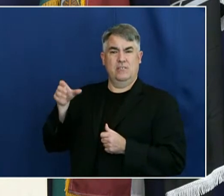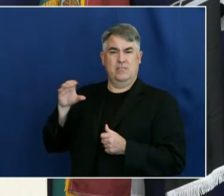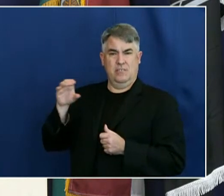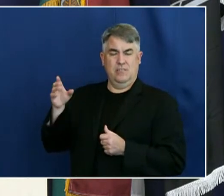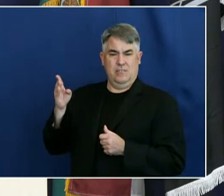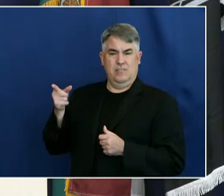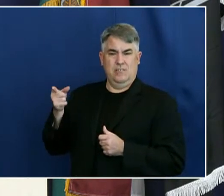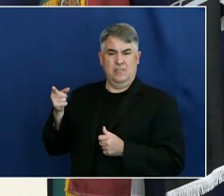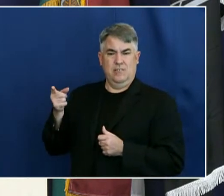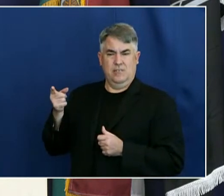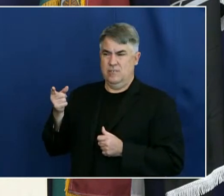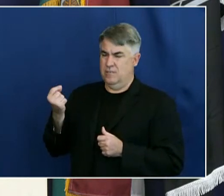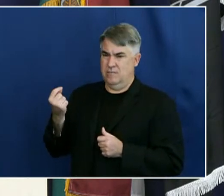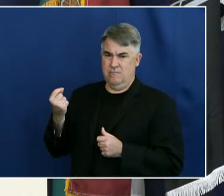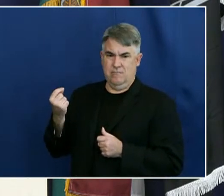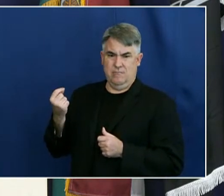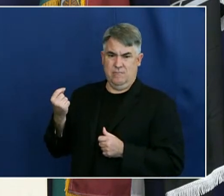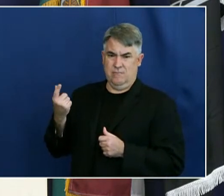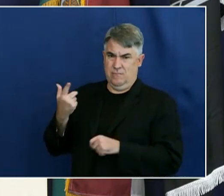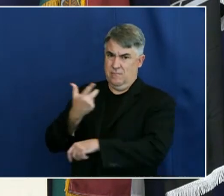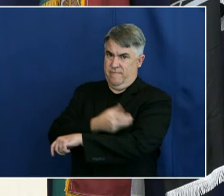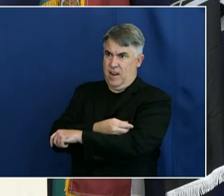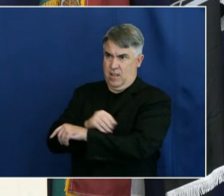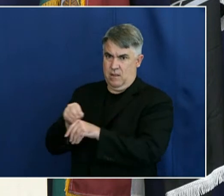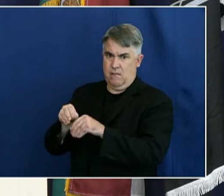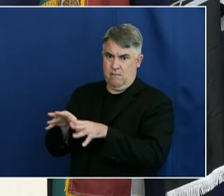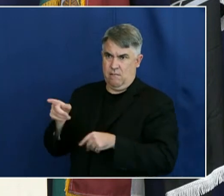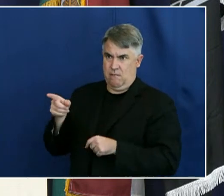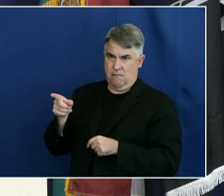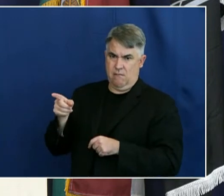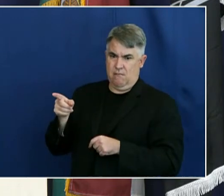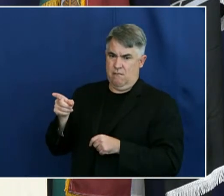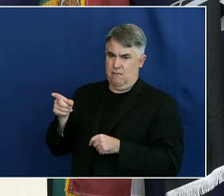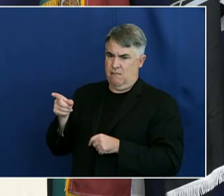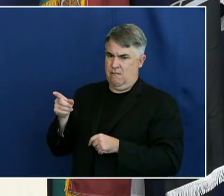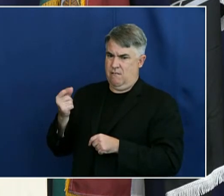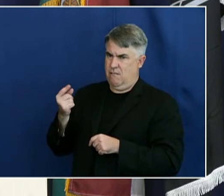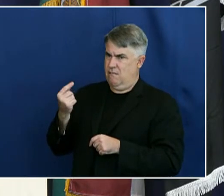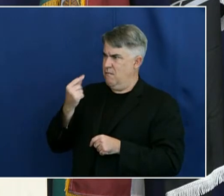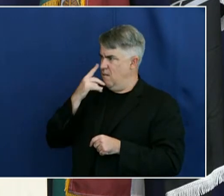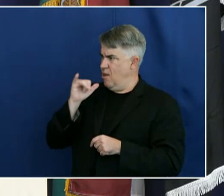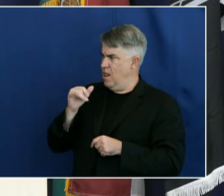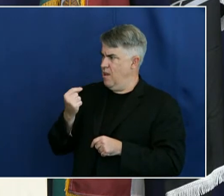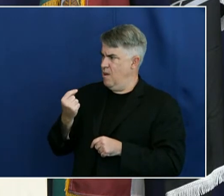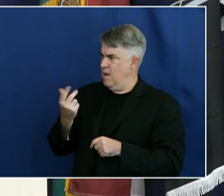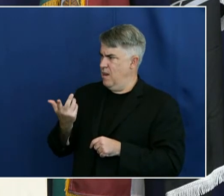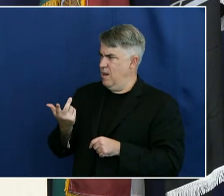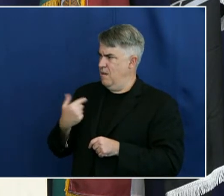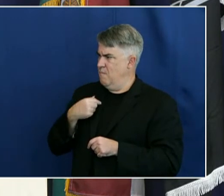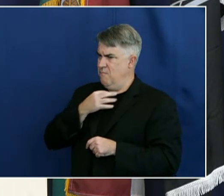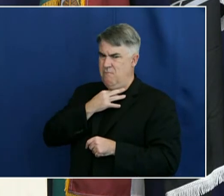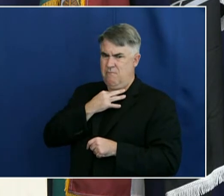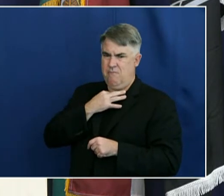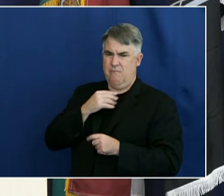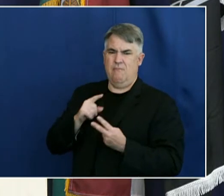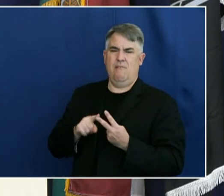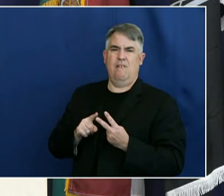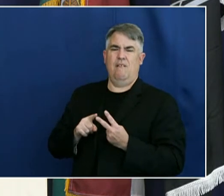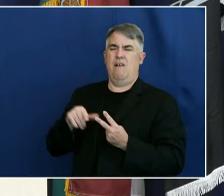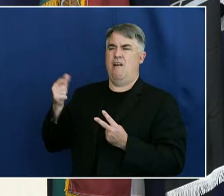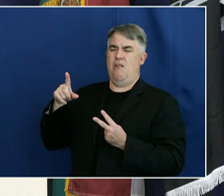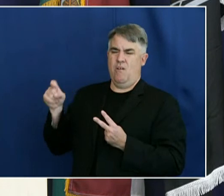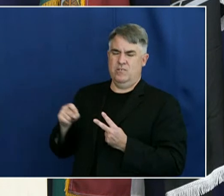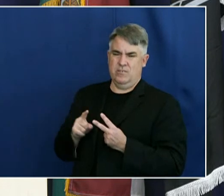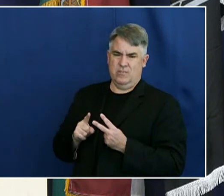or at least contributing to it. Do we have a clearer picture of what that's going to look like moving forward? And then my second question is, we know